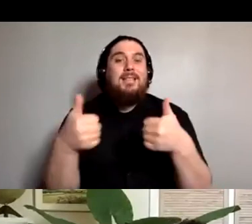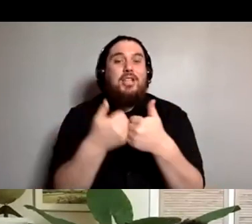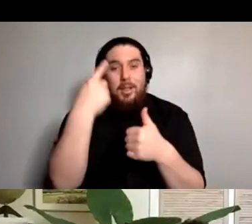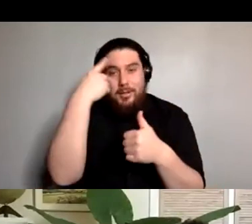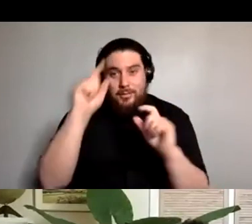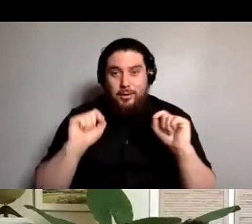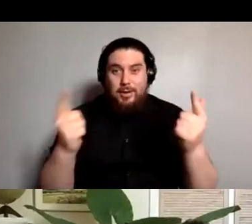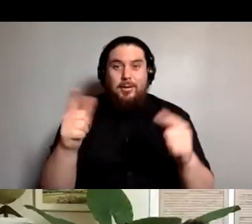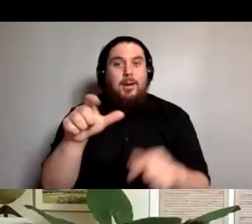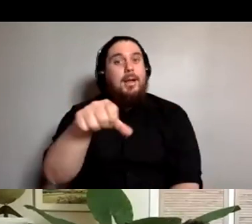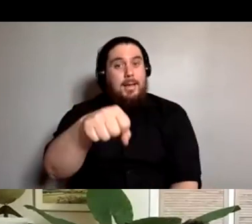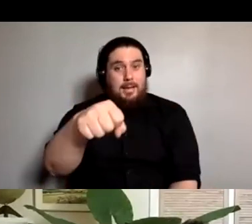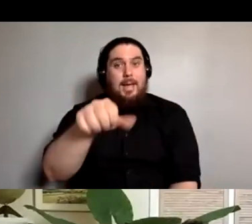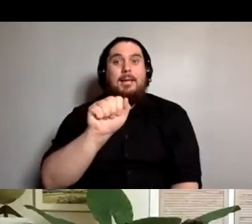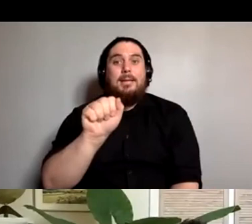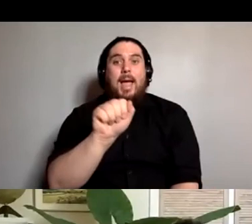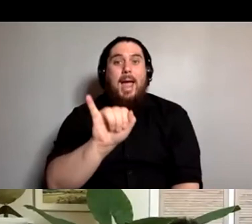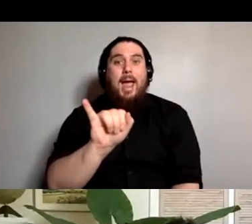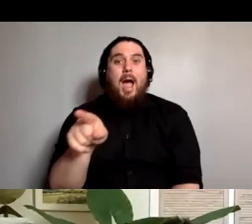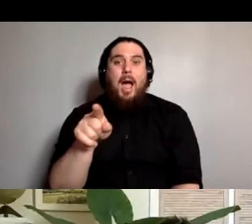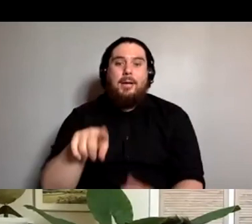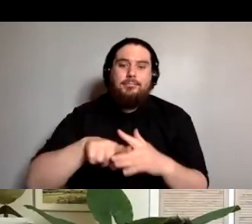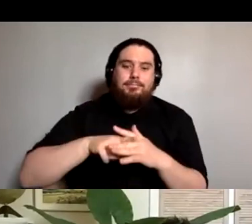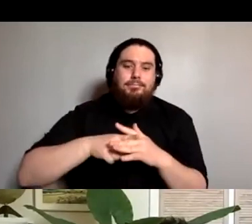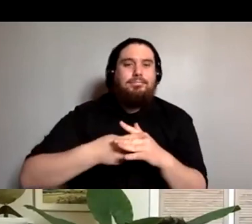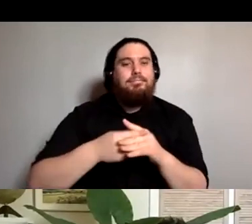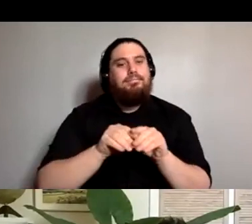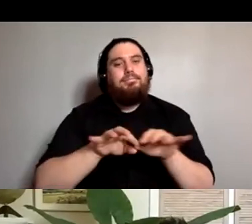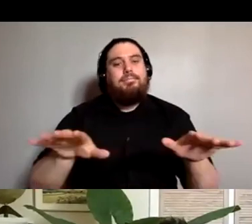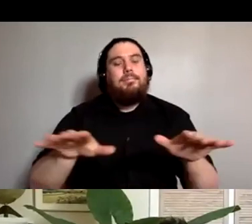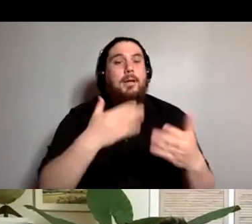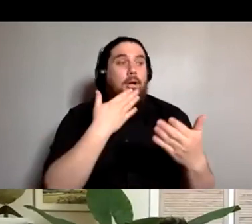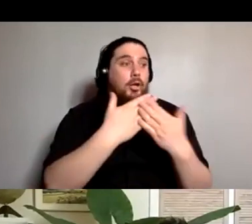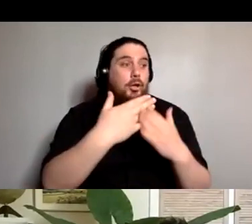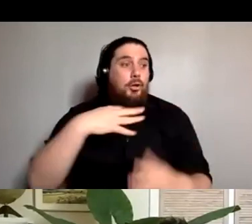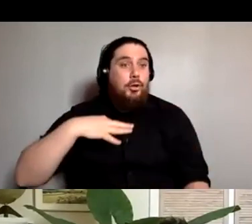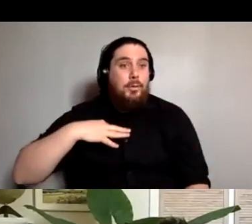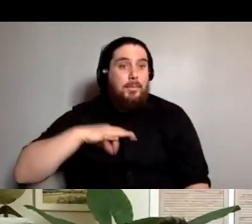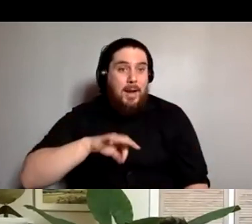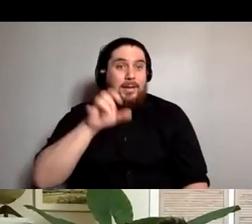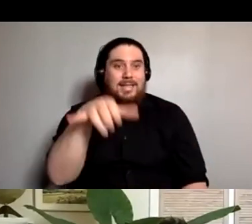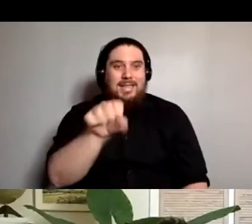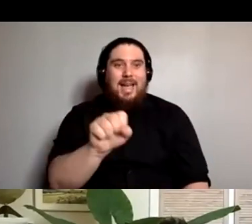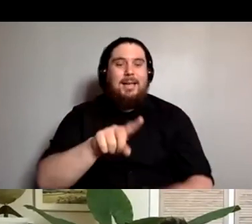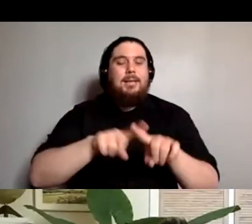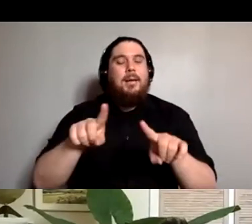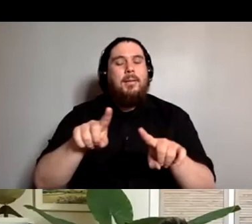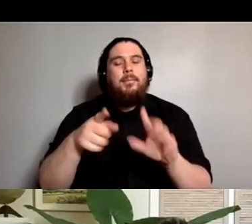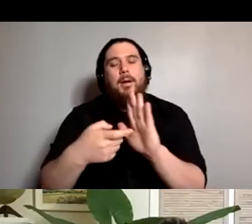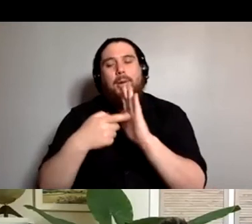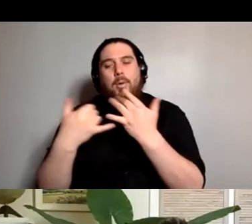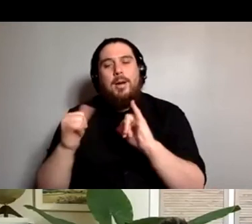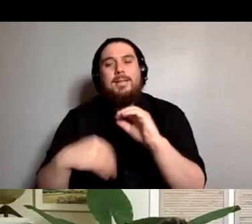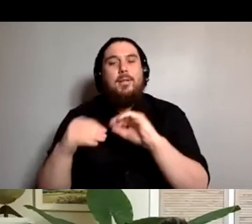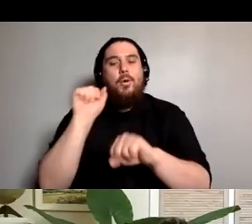yes, AI is emerging and there are great benefits, but that doesn't take away from the work that we need to do to really understand how to use